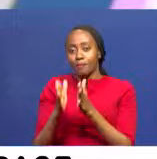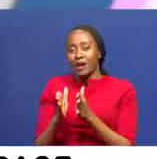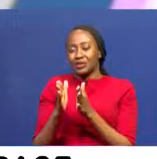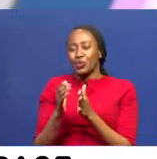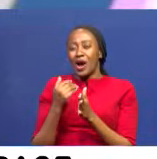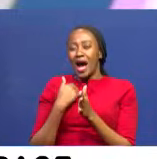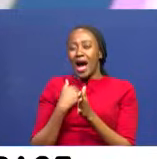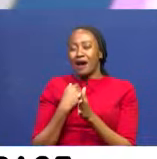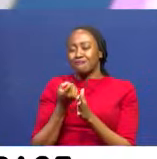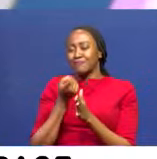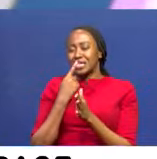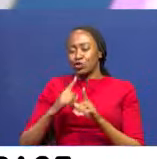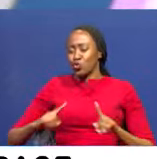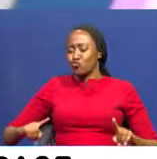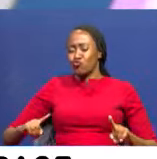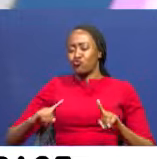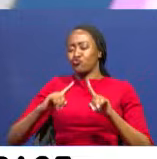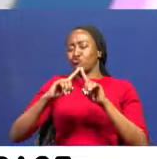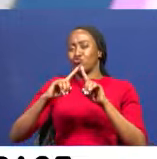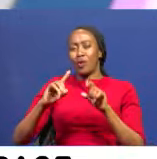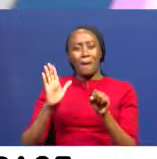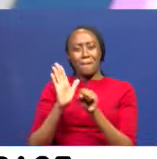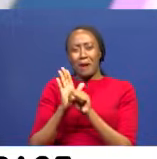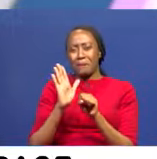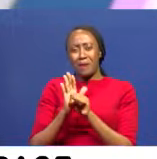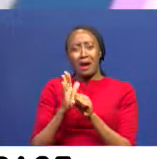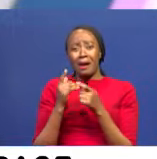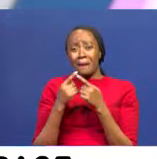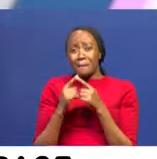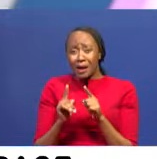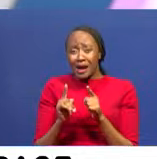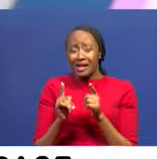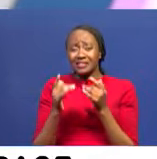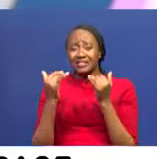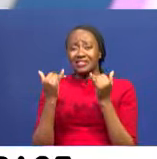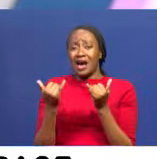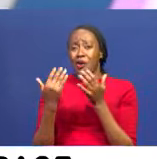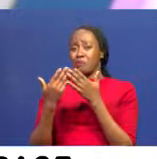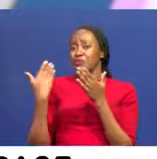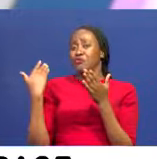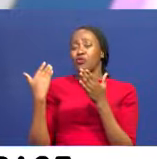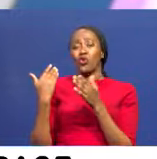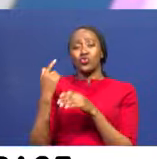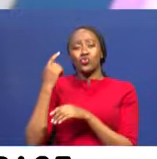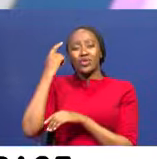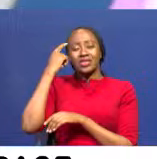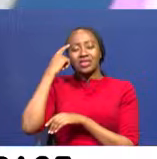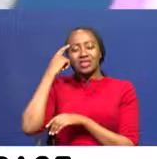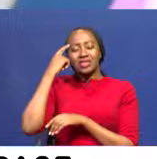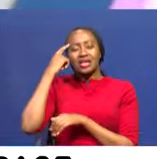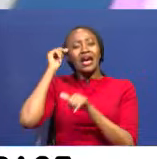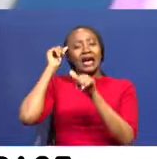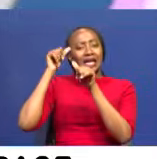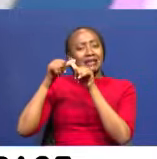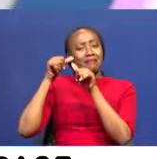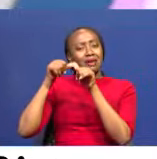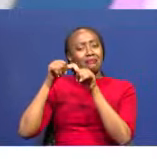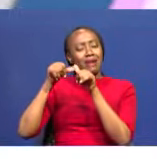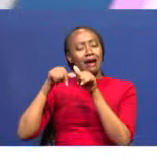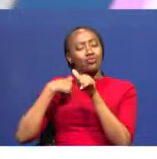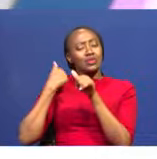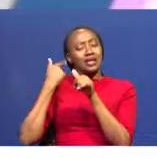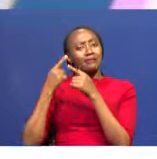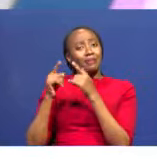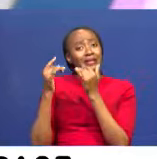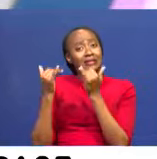of medication, so you can, before you had to use your memory to sort of figure it out, but